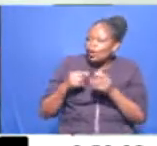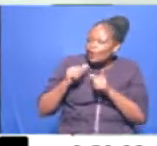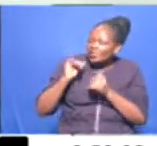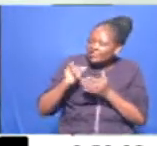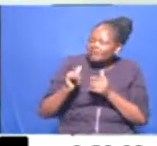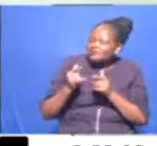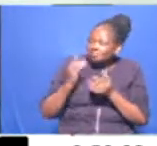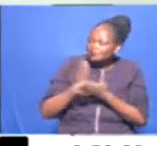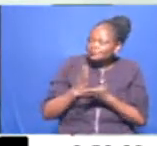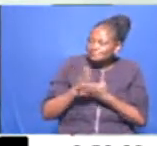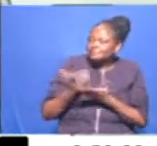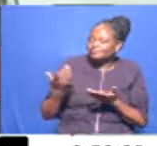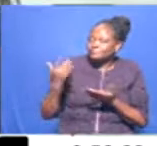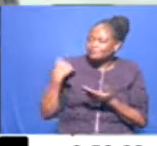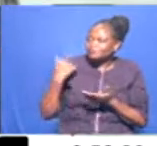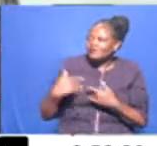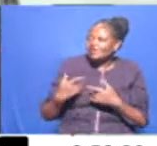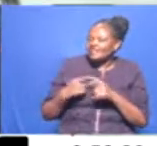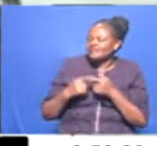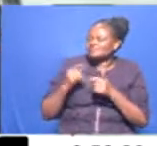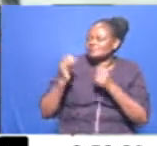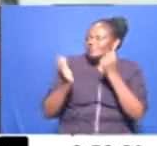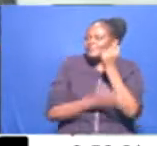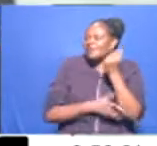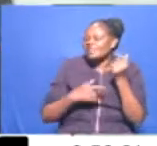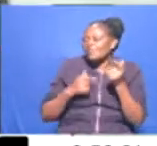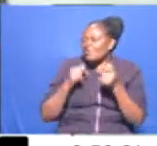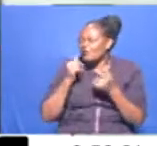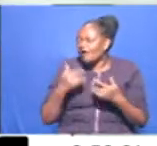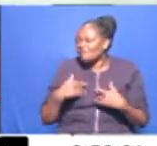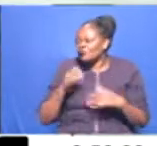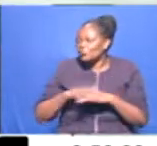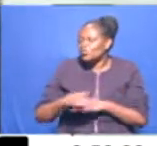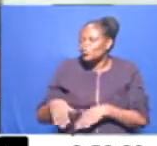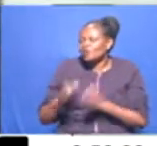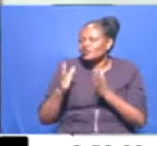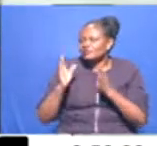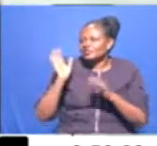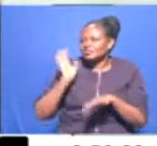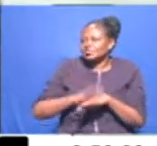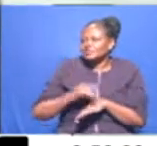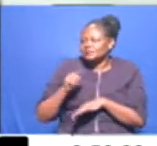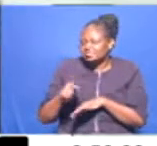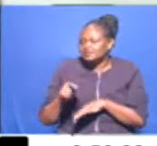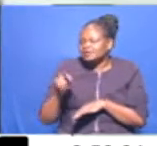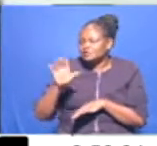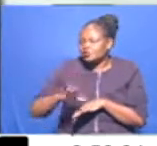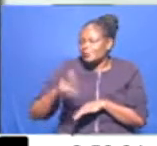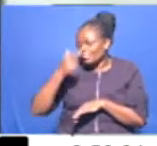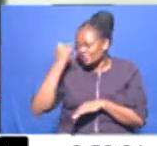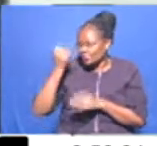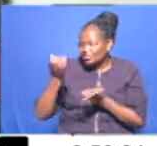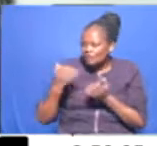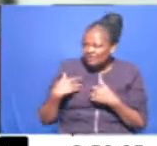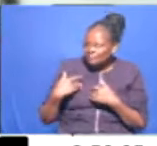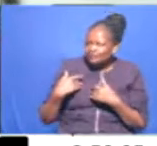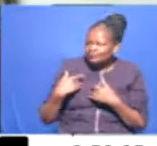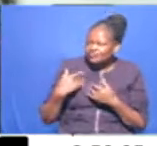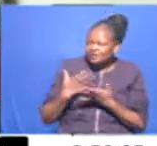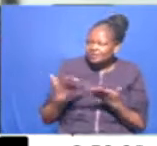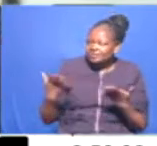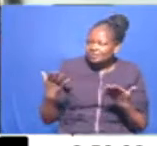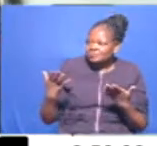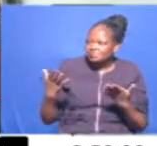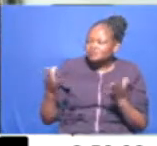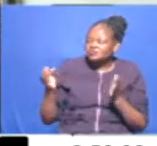the statistics are there. And unfortunately, we do not have a very good way of getting these numbers locally, because we need to have the instruments and put